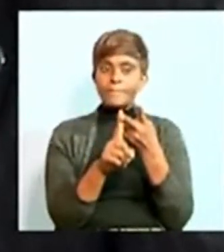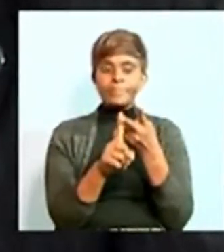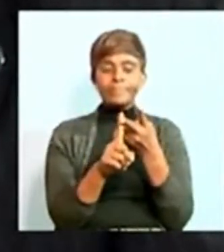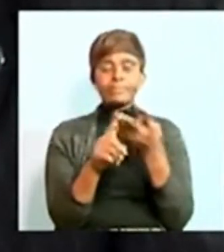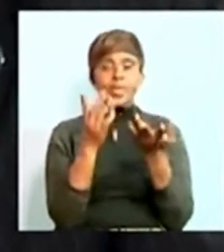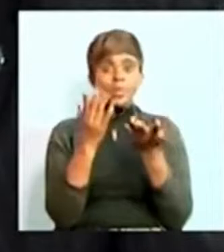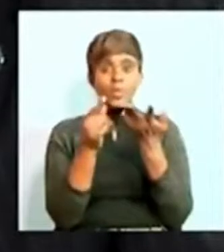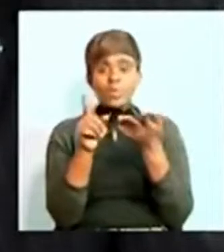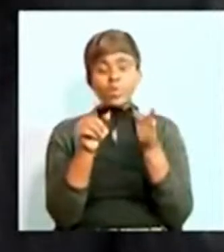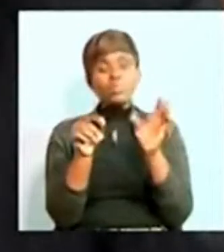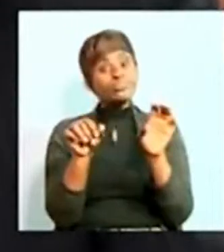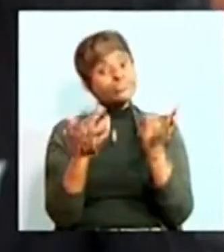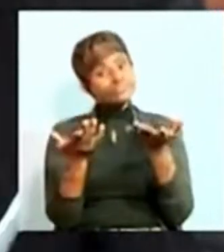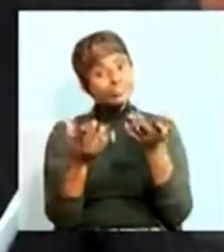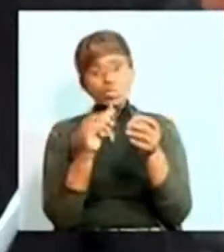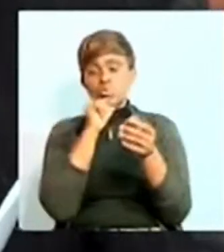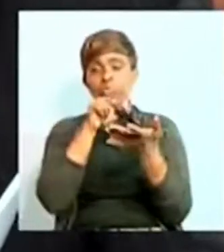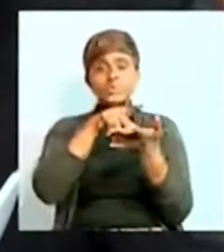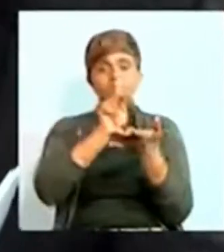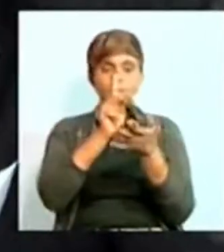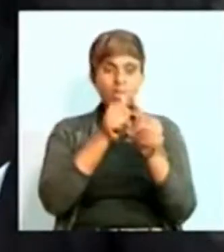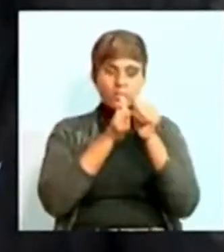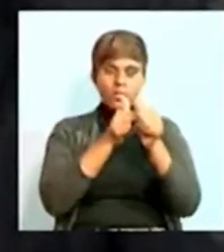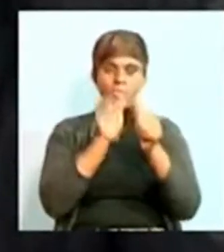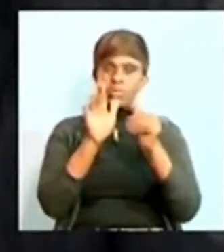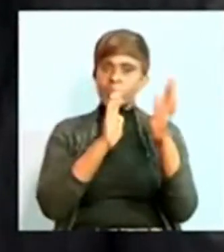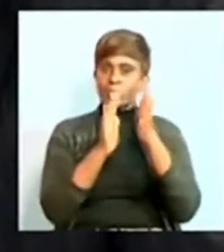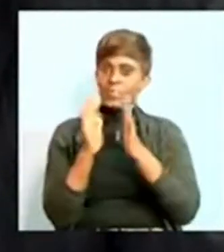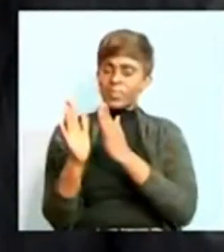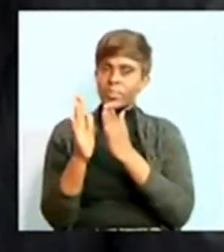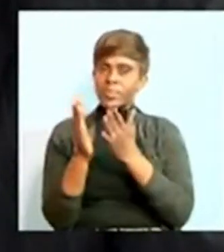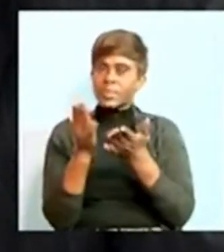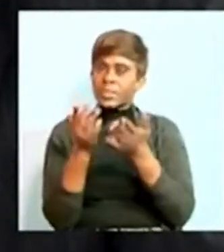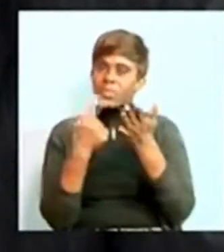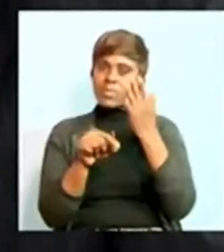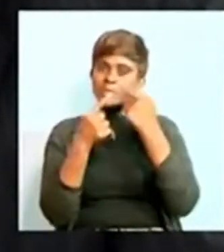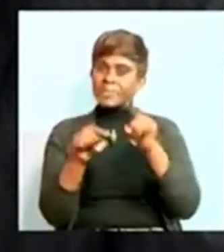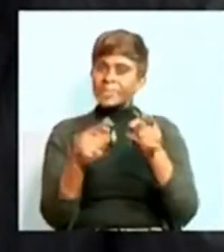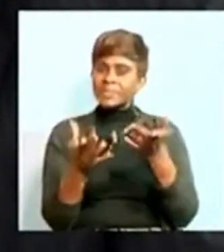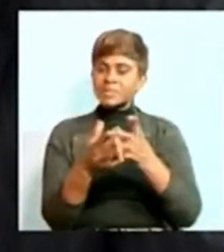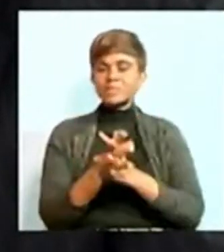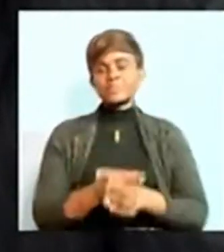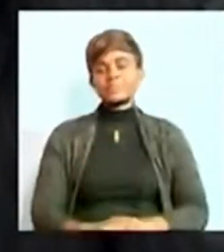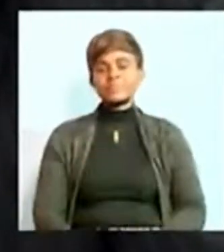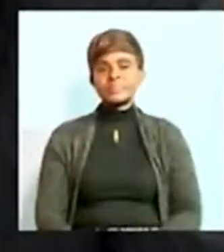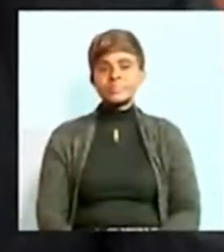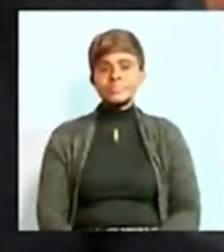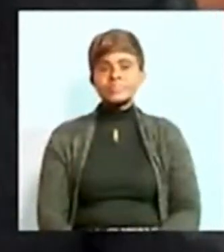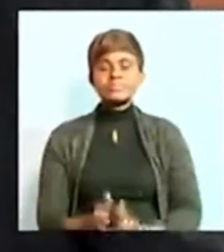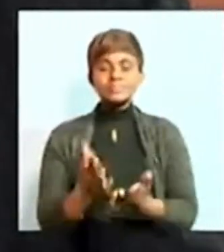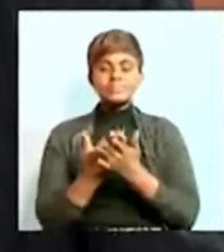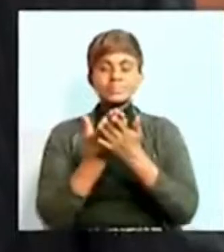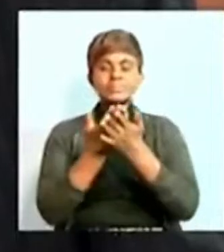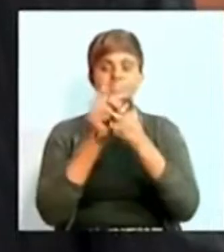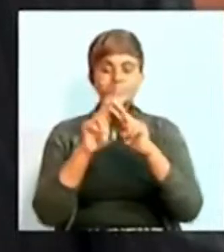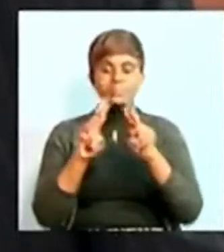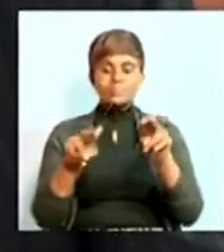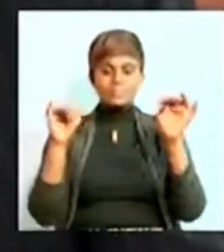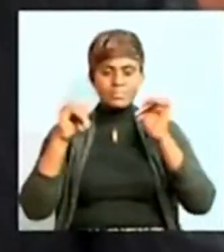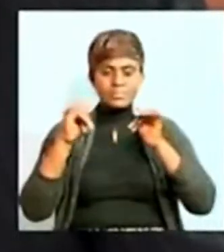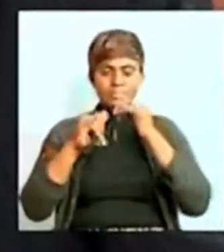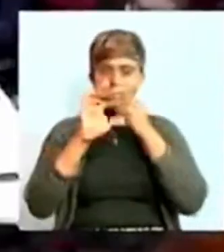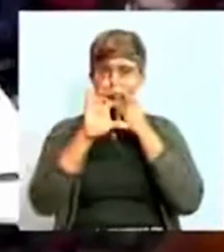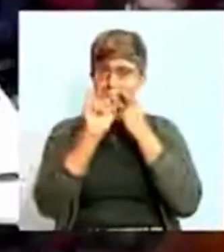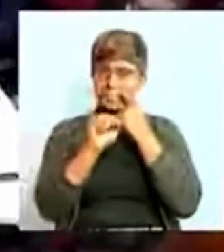Suppose you default according to your plan here. What happens? I submit, Chair.